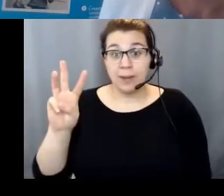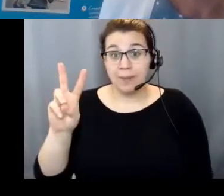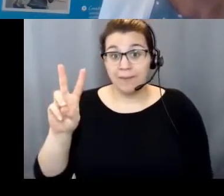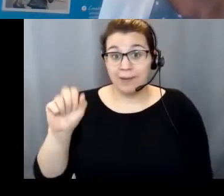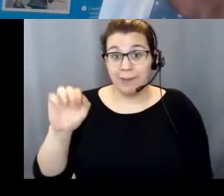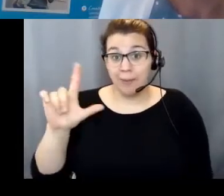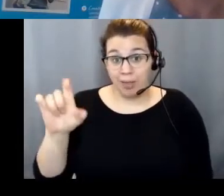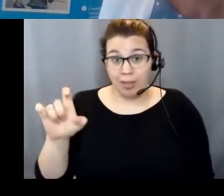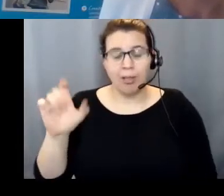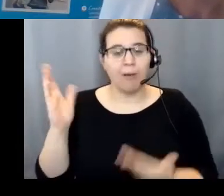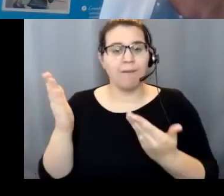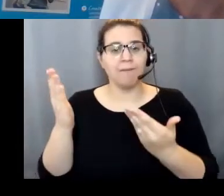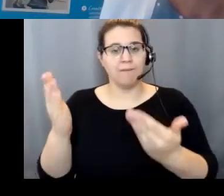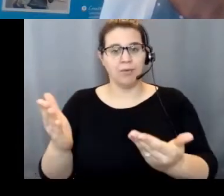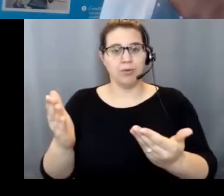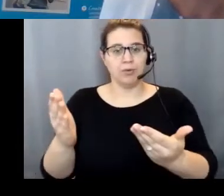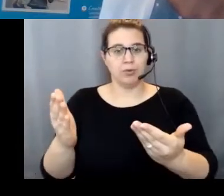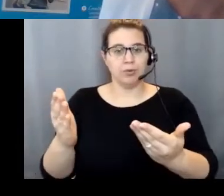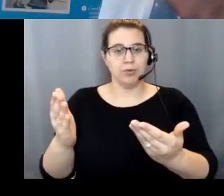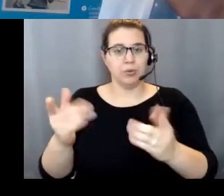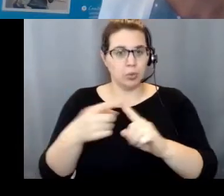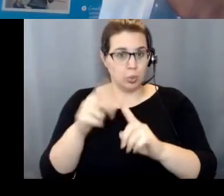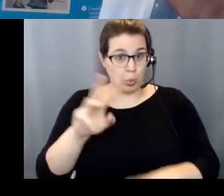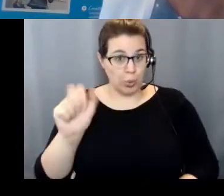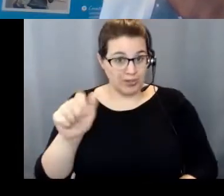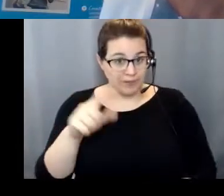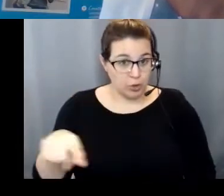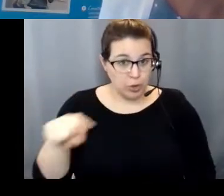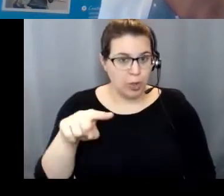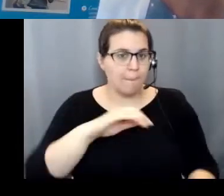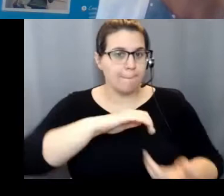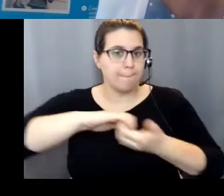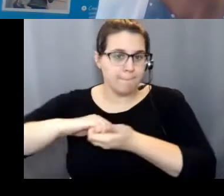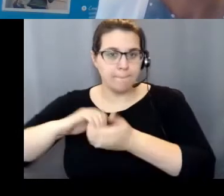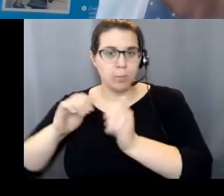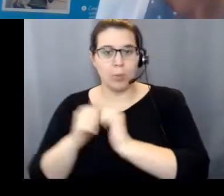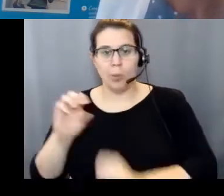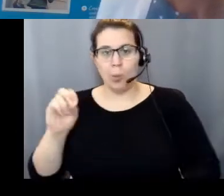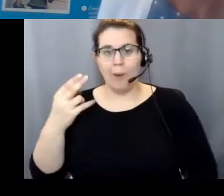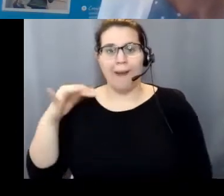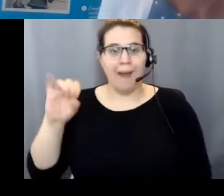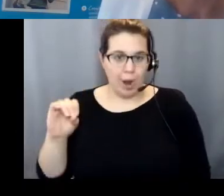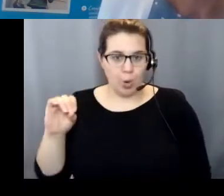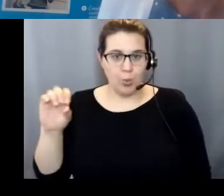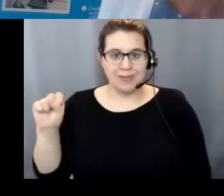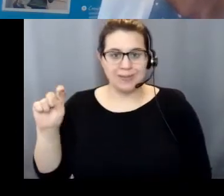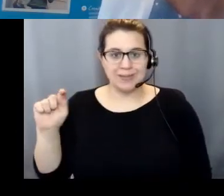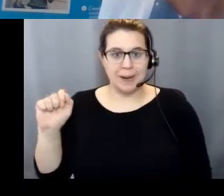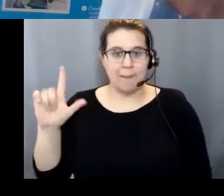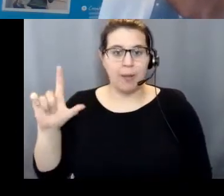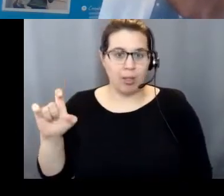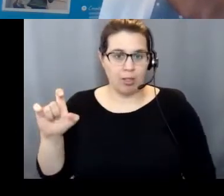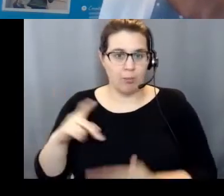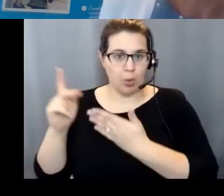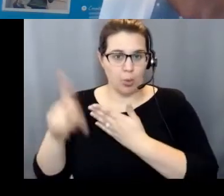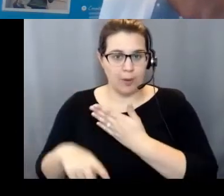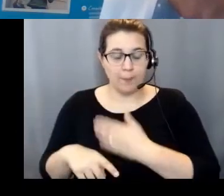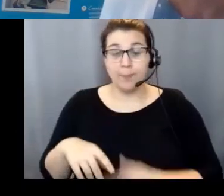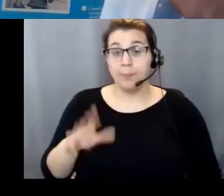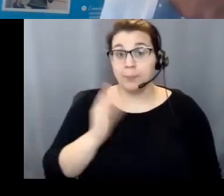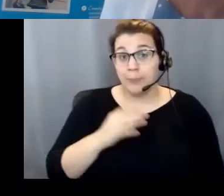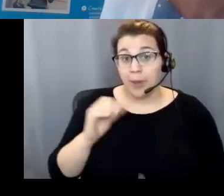West Virginia resident through a partnership with the Ohio Stable Program. WVABLE accounts provide